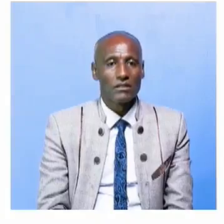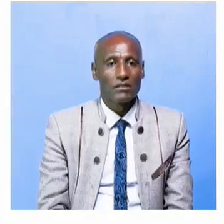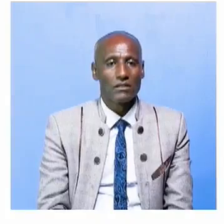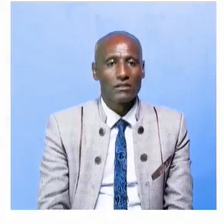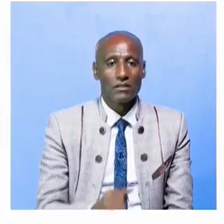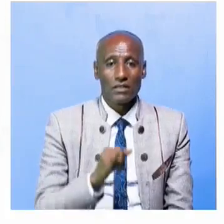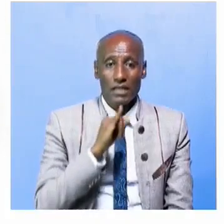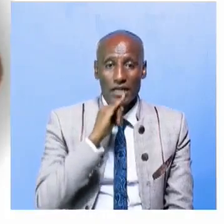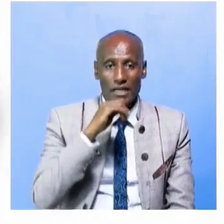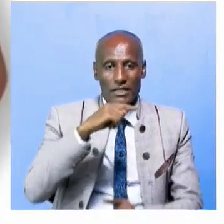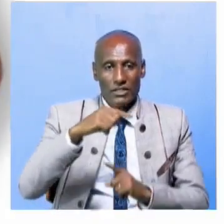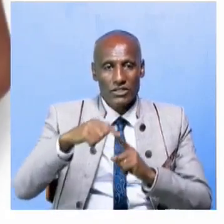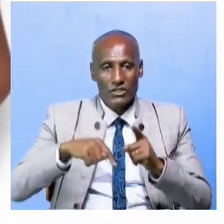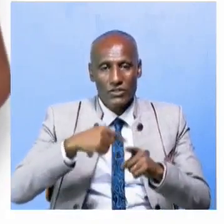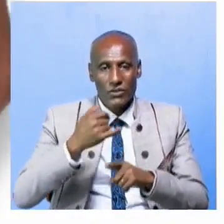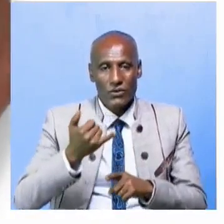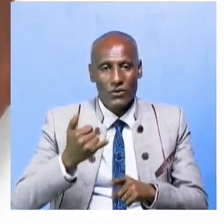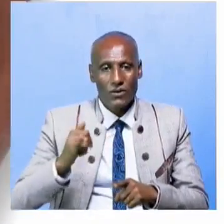is going